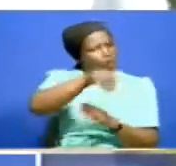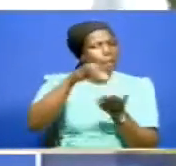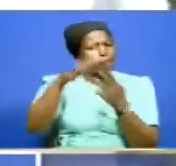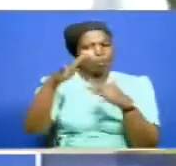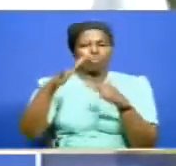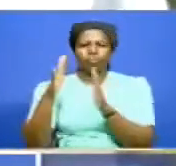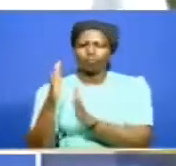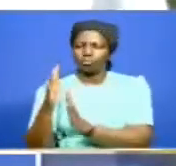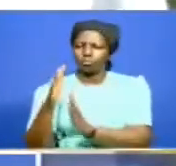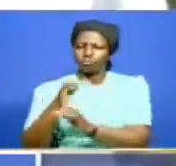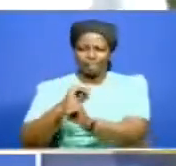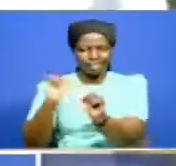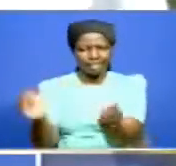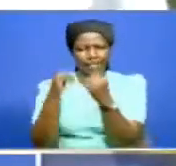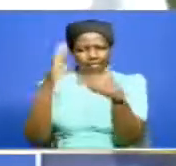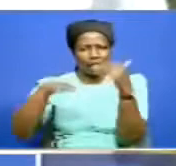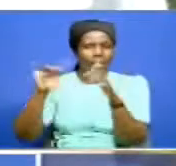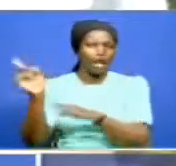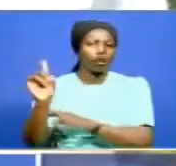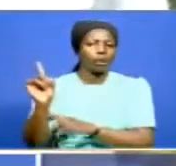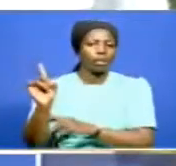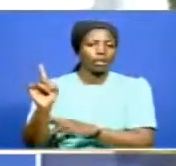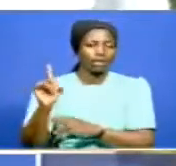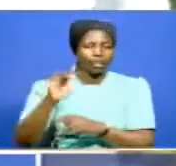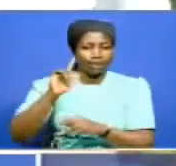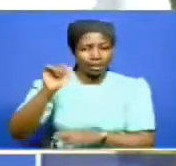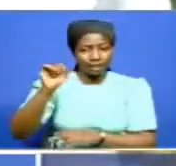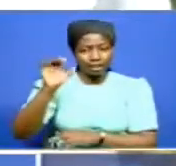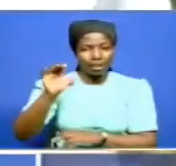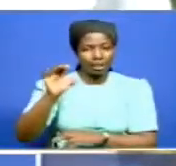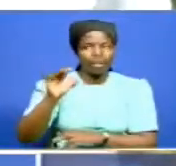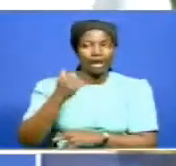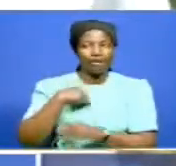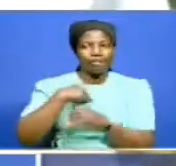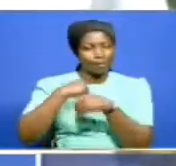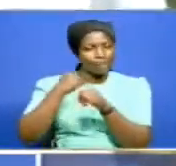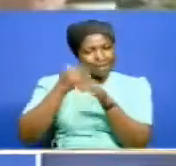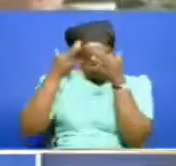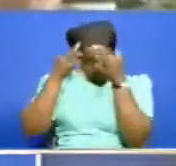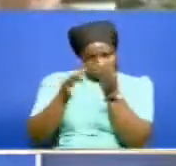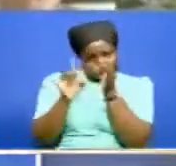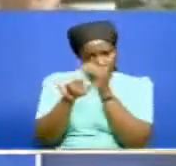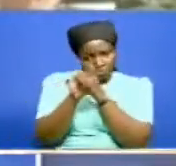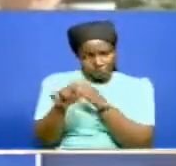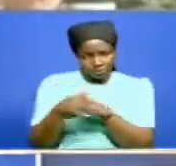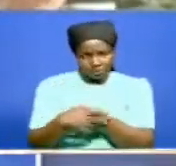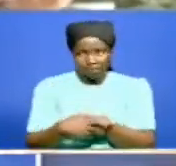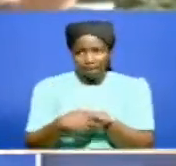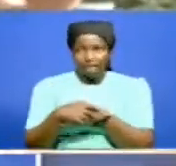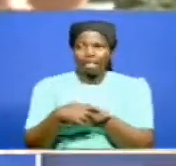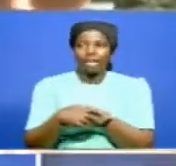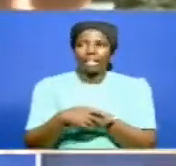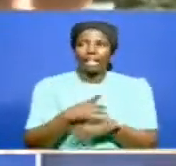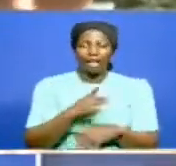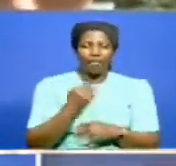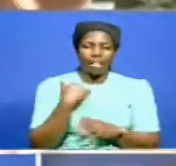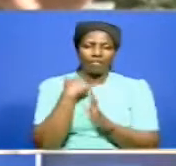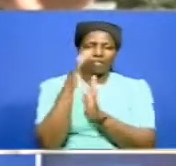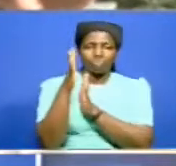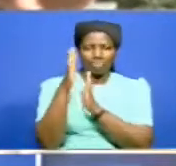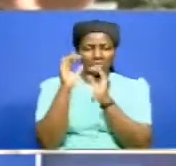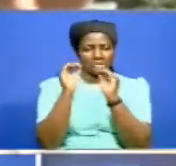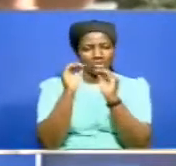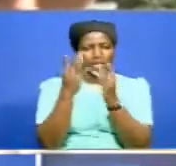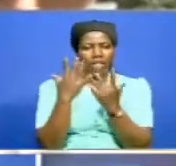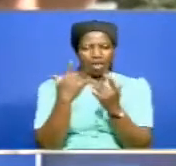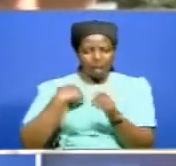than even Nairobi itself. So Teacher Service Commission made a unilateral decision in doing that. There is no insecurity as such. We